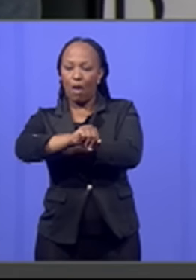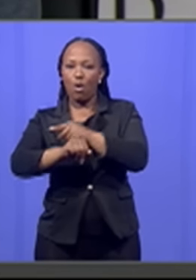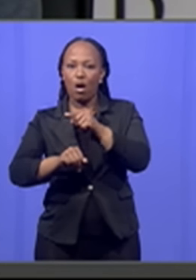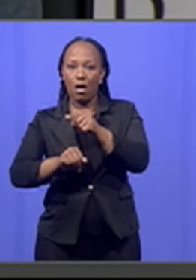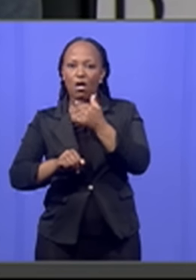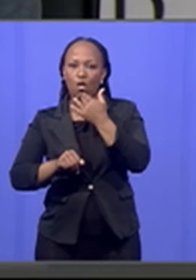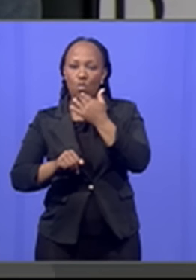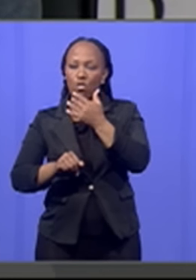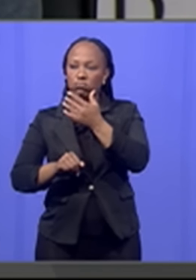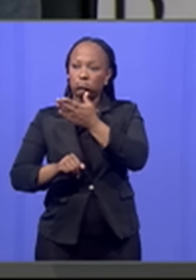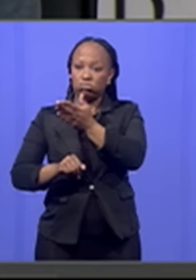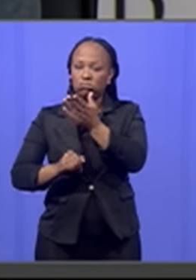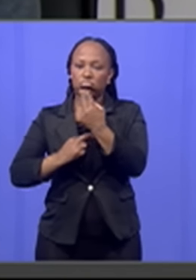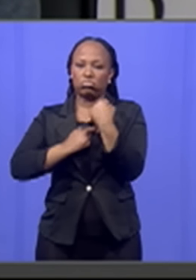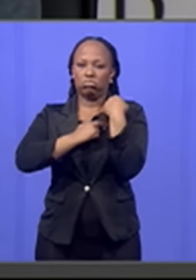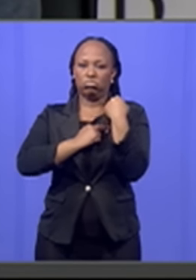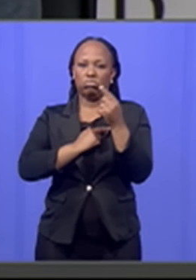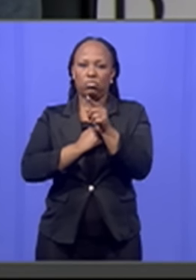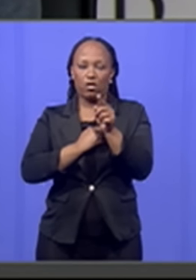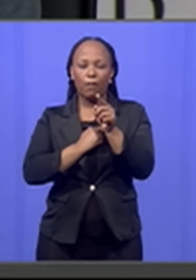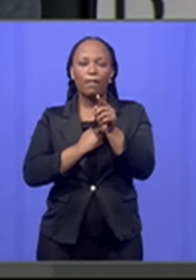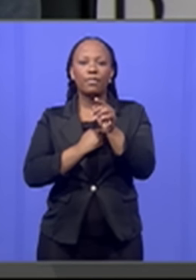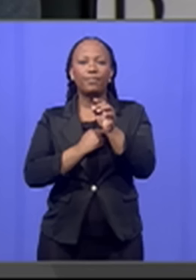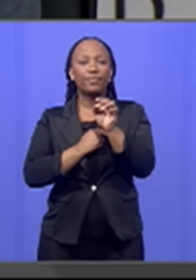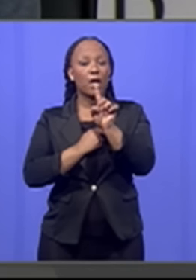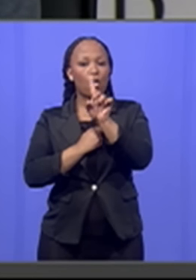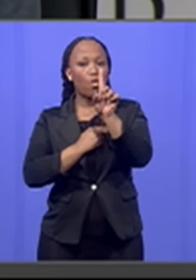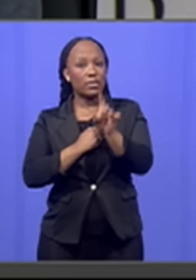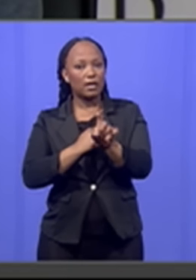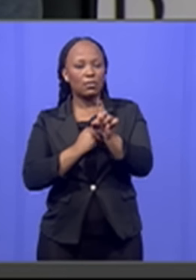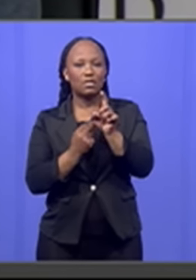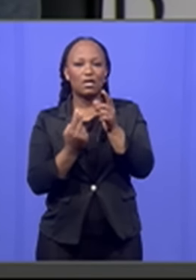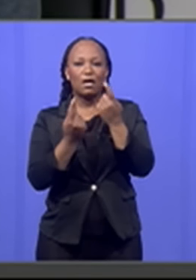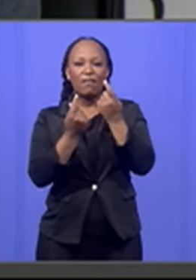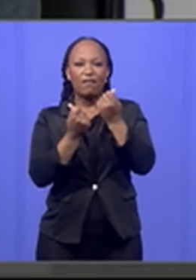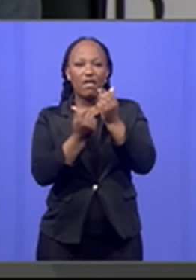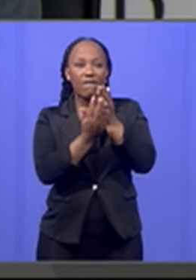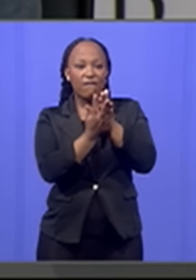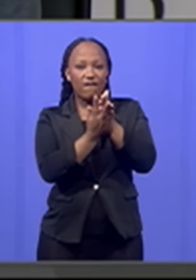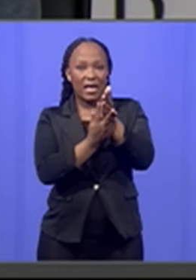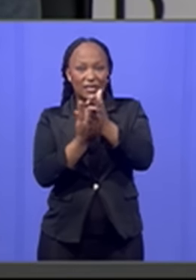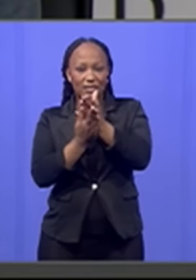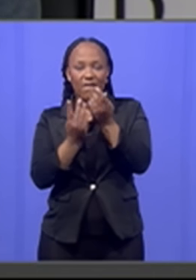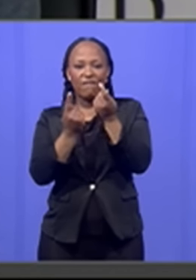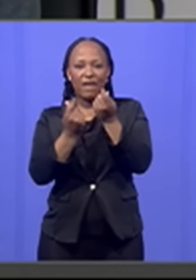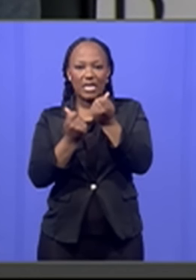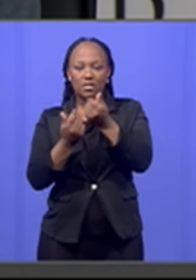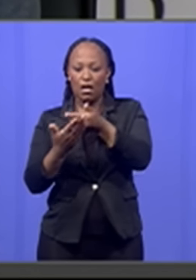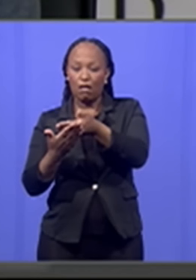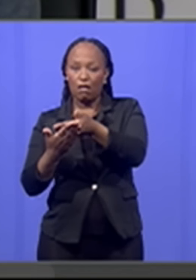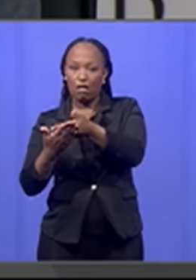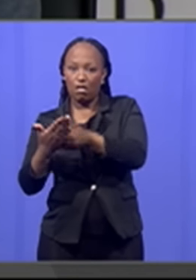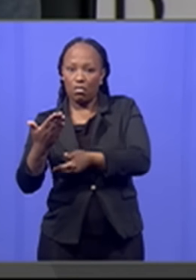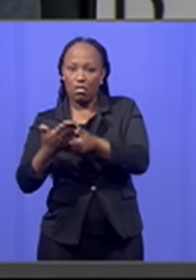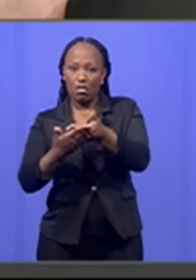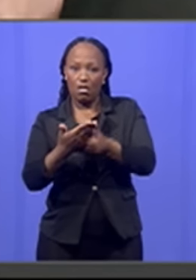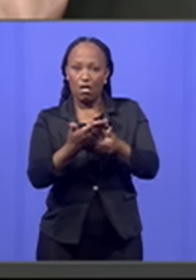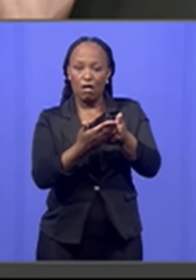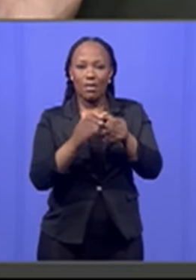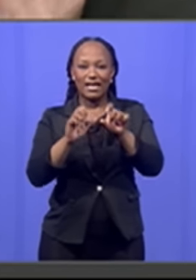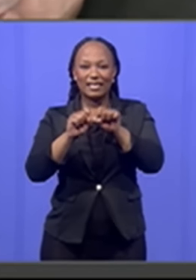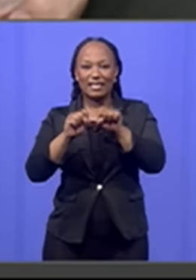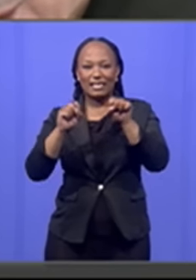audits, because this is a question of access to financial records. In the current system, to